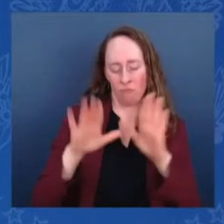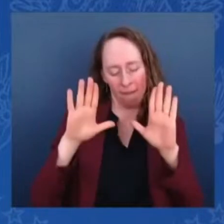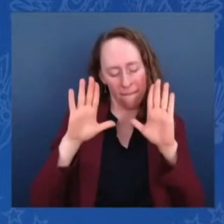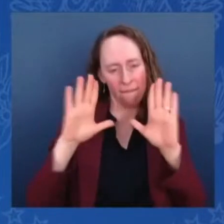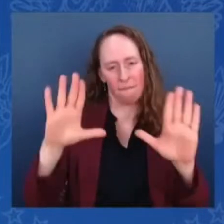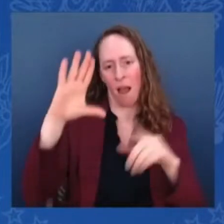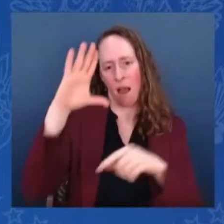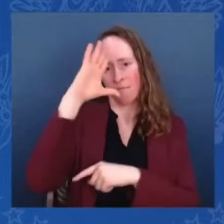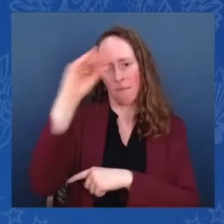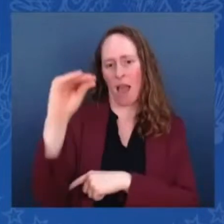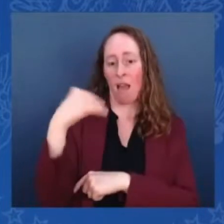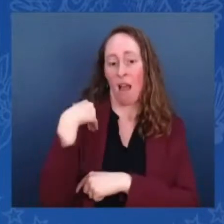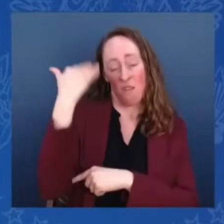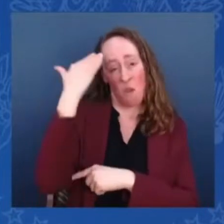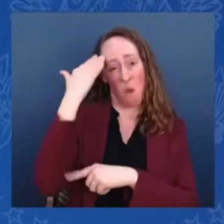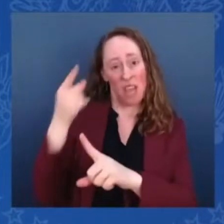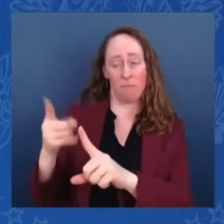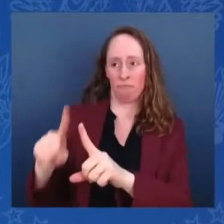You have.